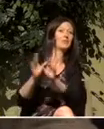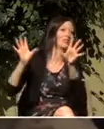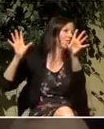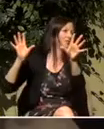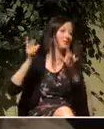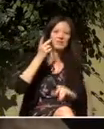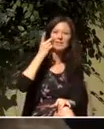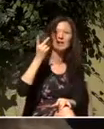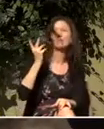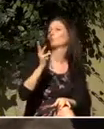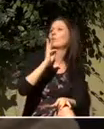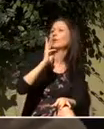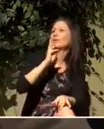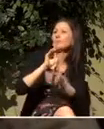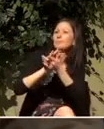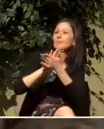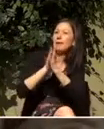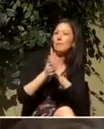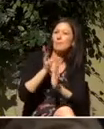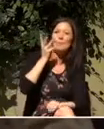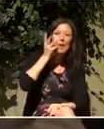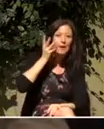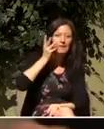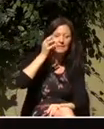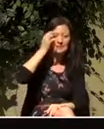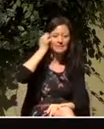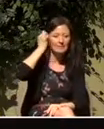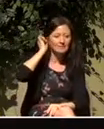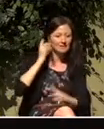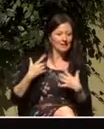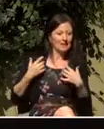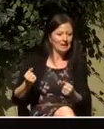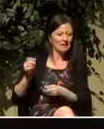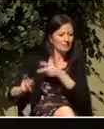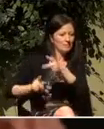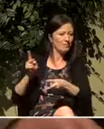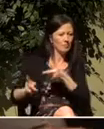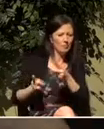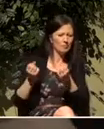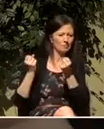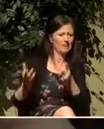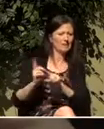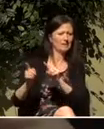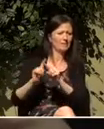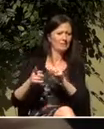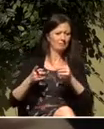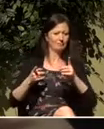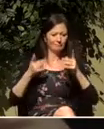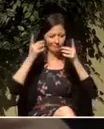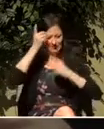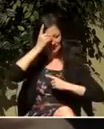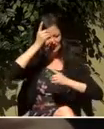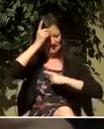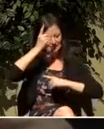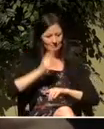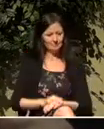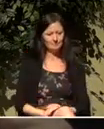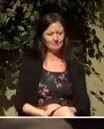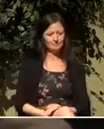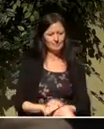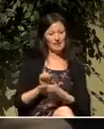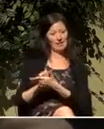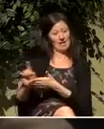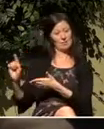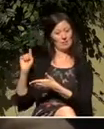into wine at a wedding, healing people with all kinds of different illnesses and ailments. Why, last week,